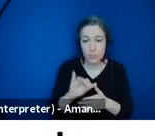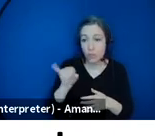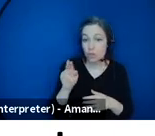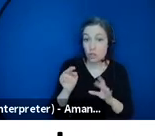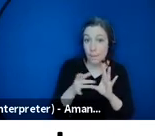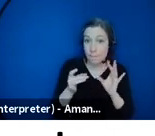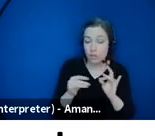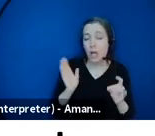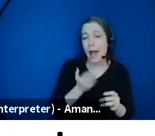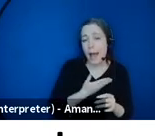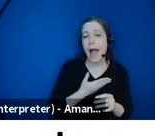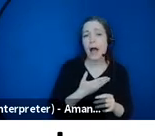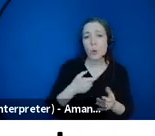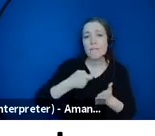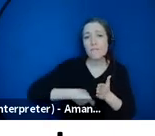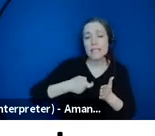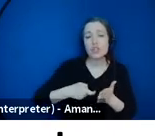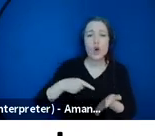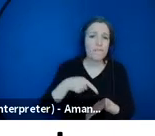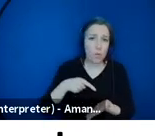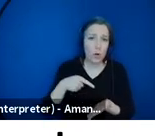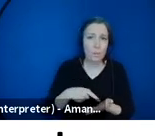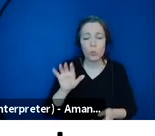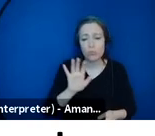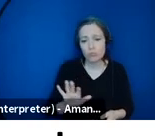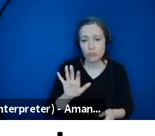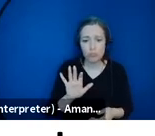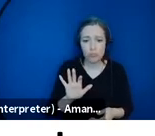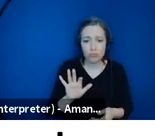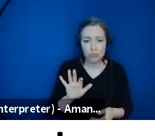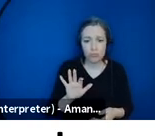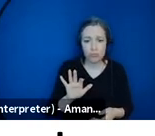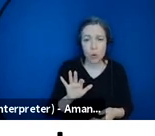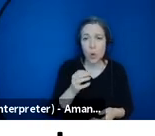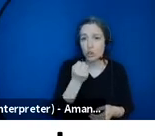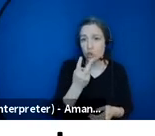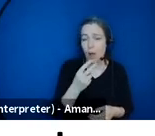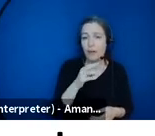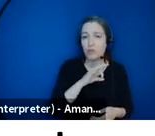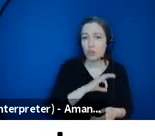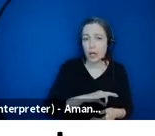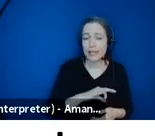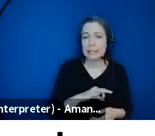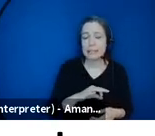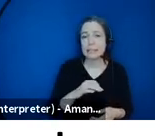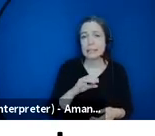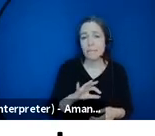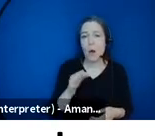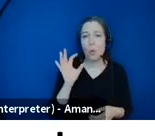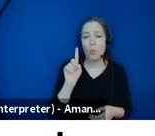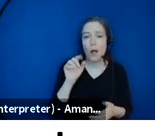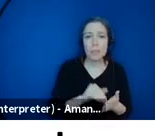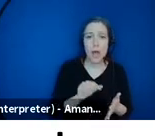tuition and fees at FCC. It's right around $1,900 for 12 credit hours per semester. So